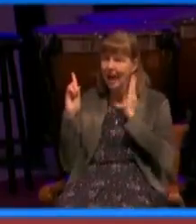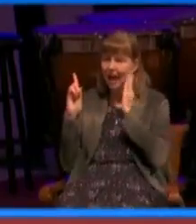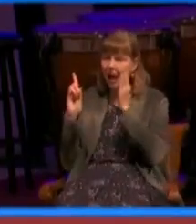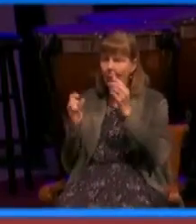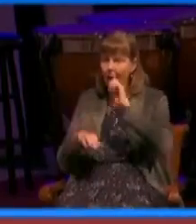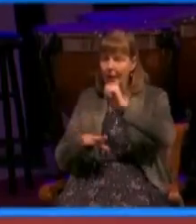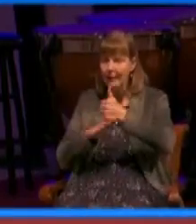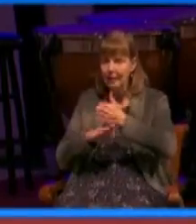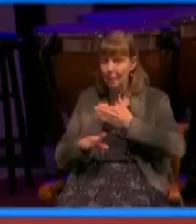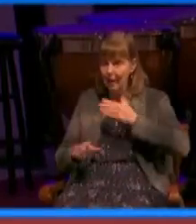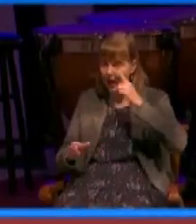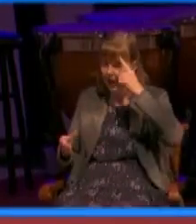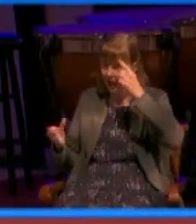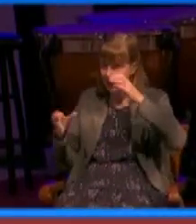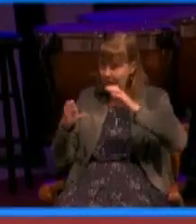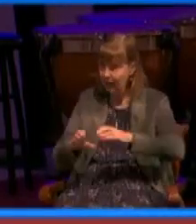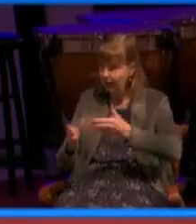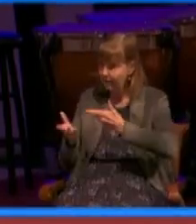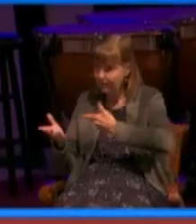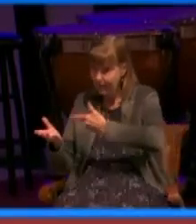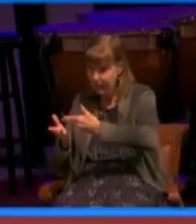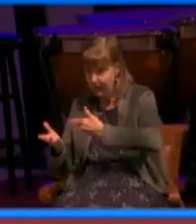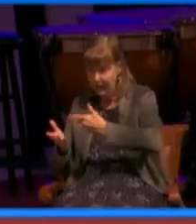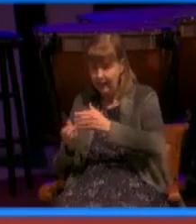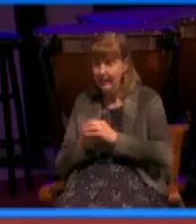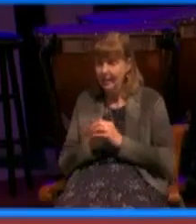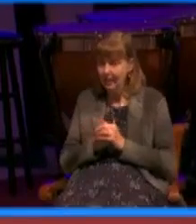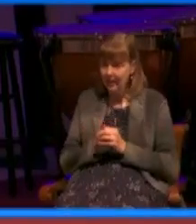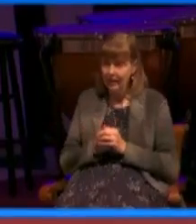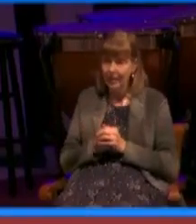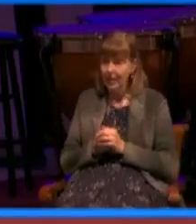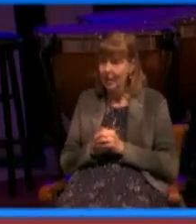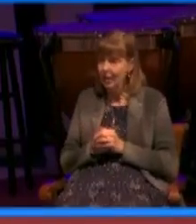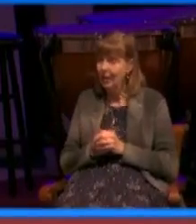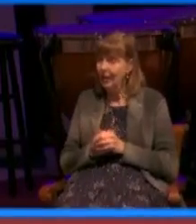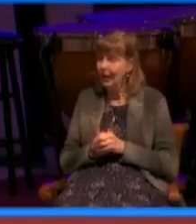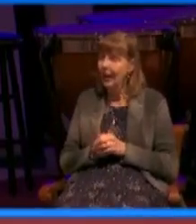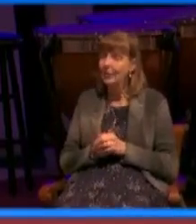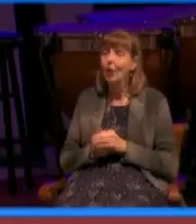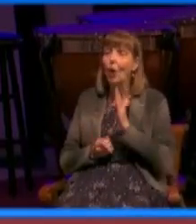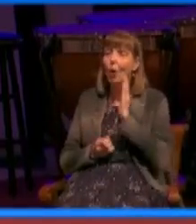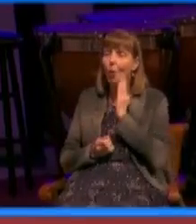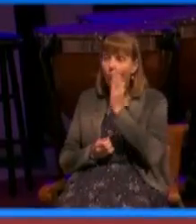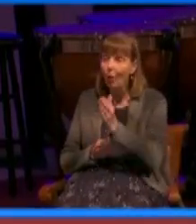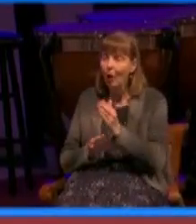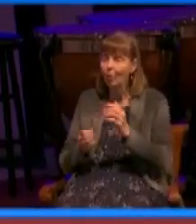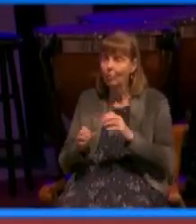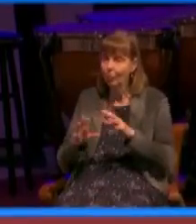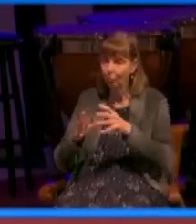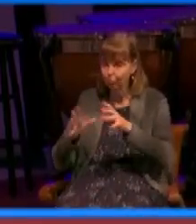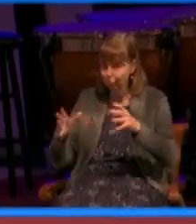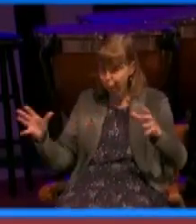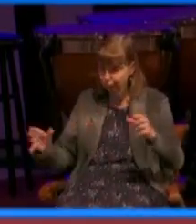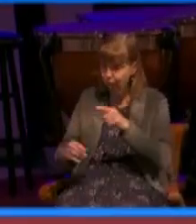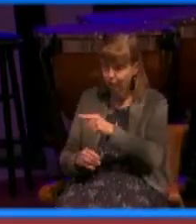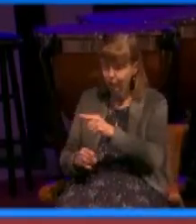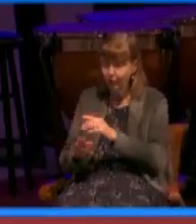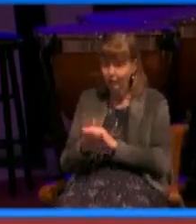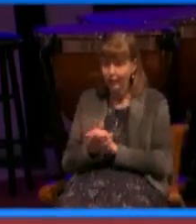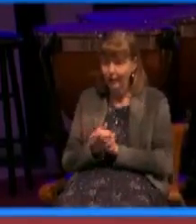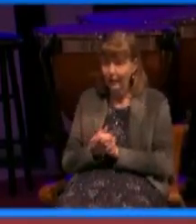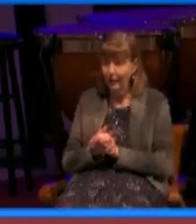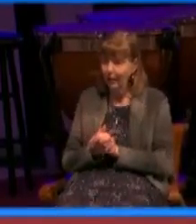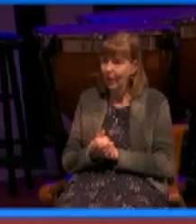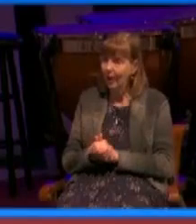me and a multitude greatly, and you may multiply you greatly. Excuse me. Then Abram fell on his face, and God said to him, behold,